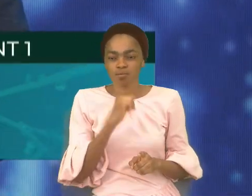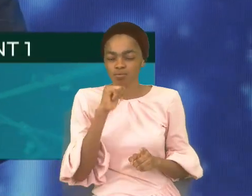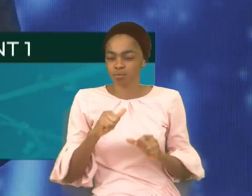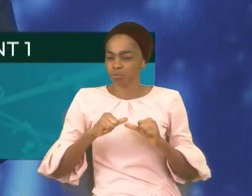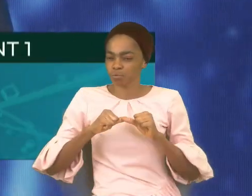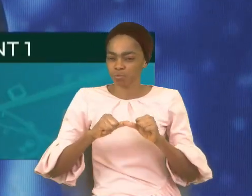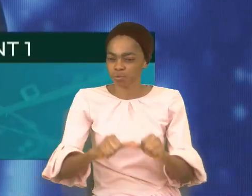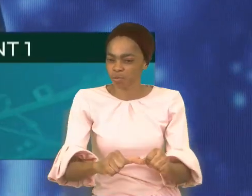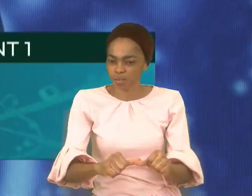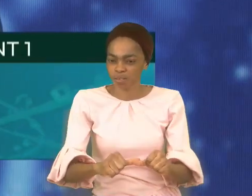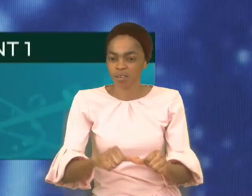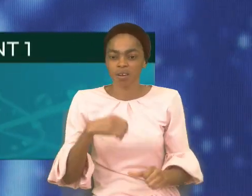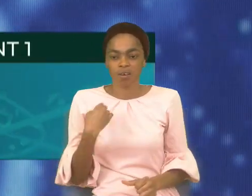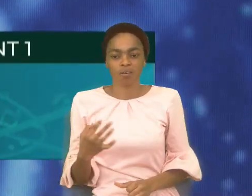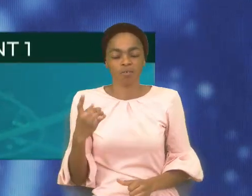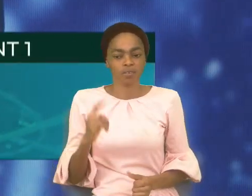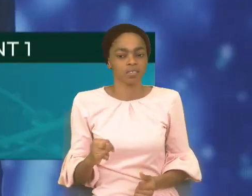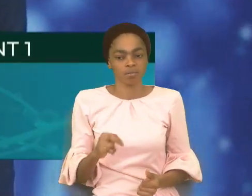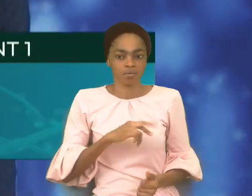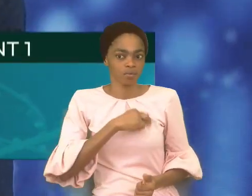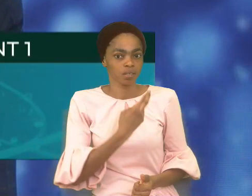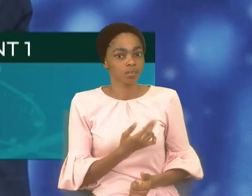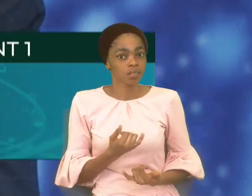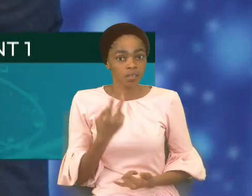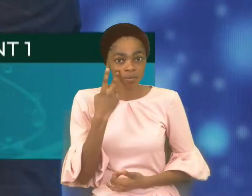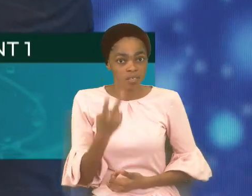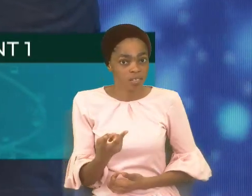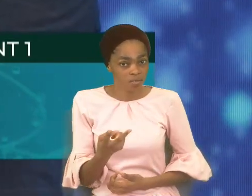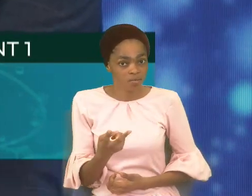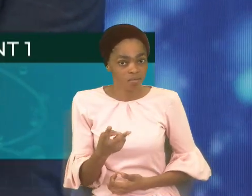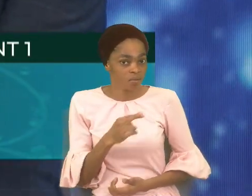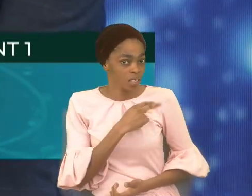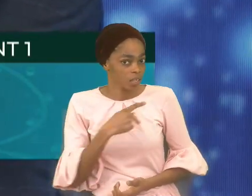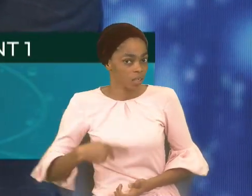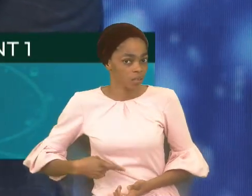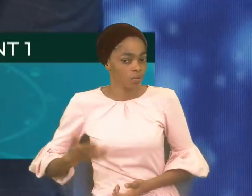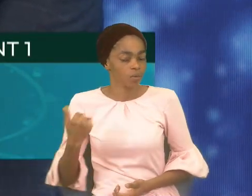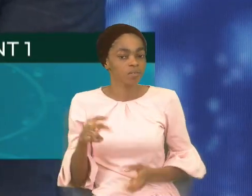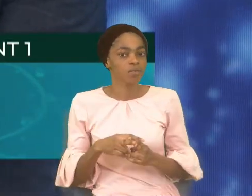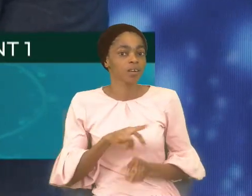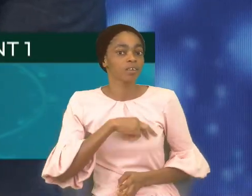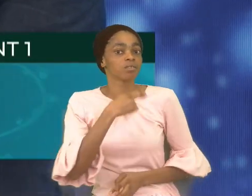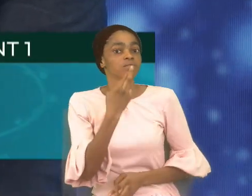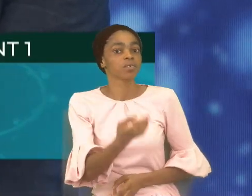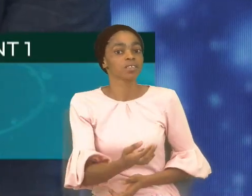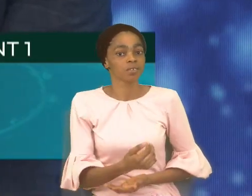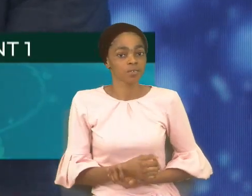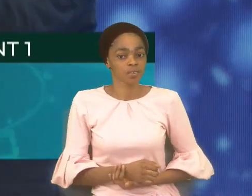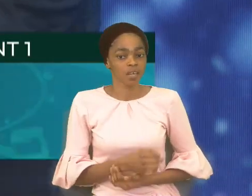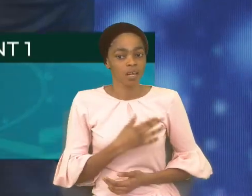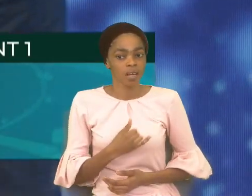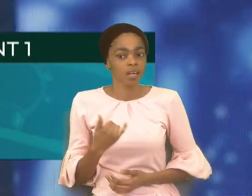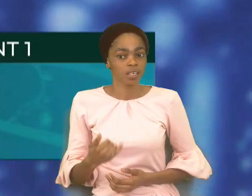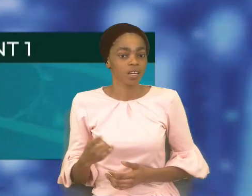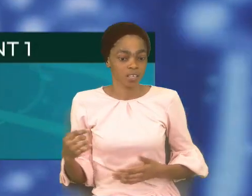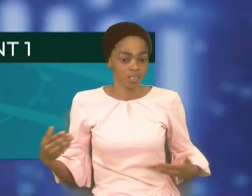very religious? And then he was introduced to the God of Abraham, Isaac, and Jacob.